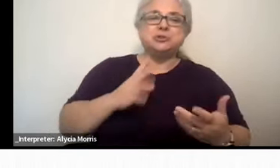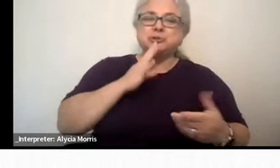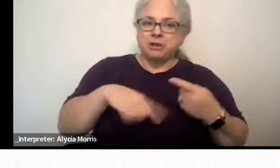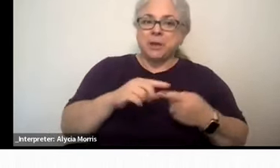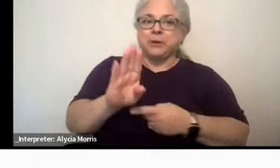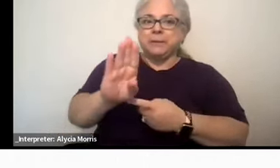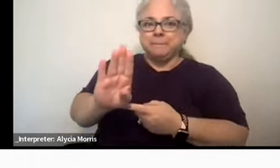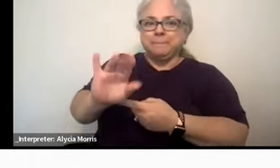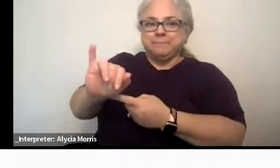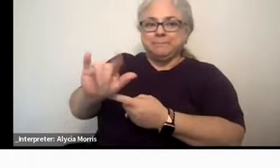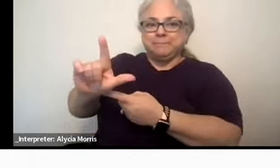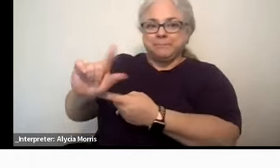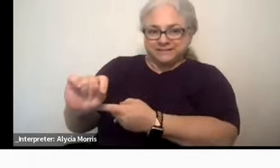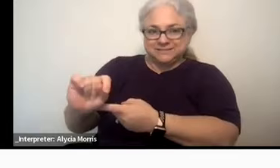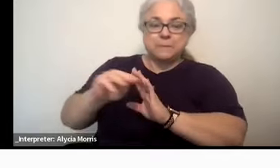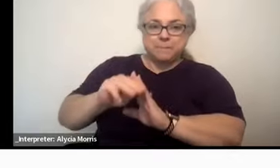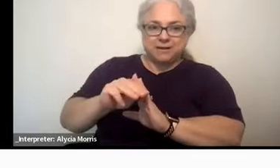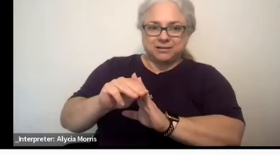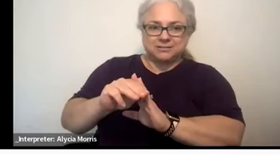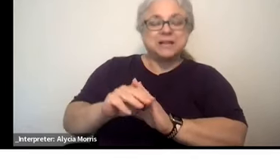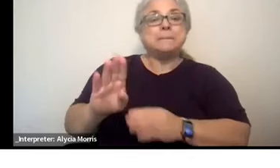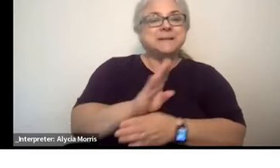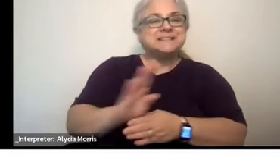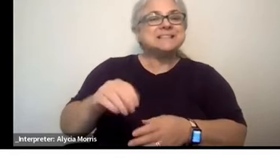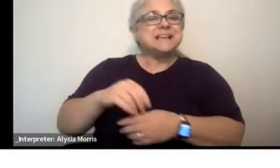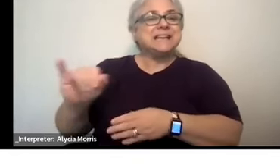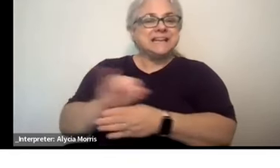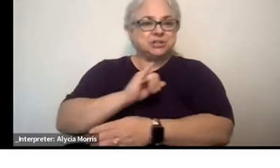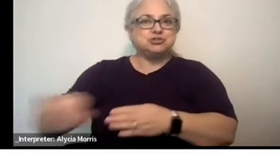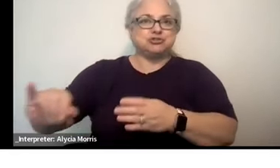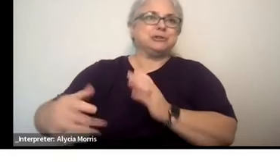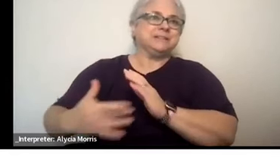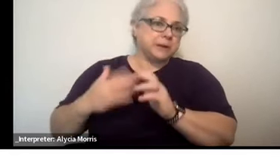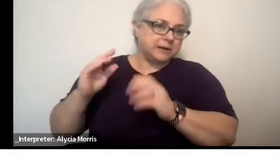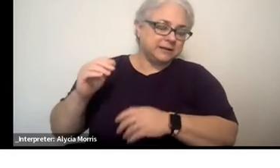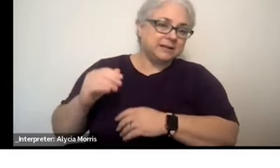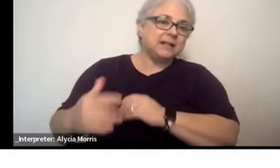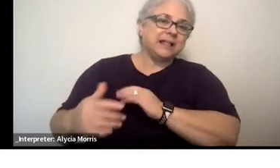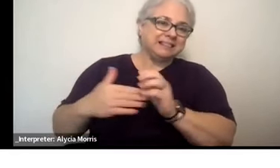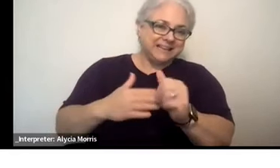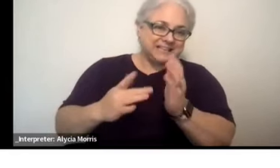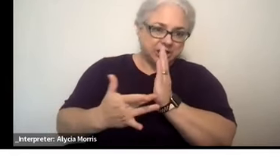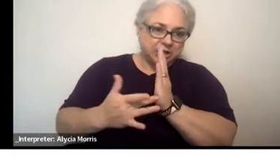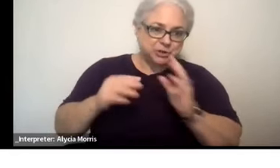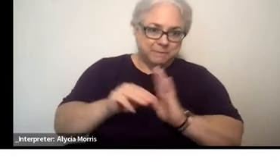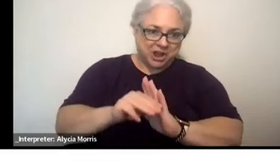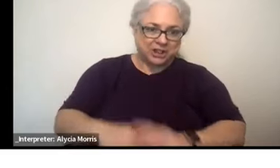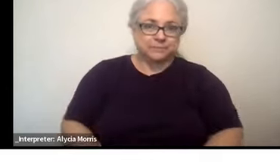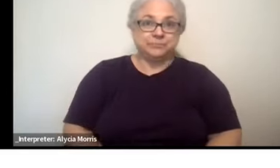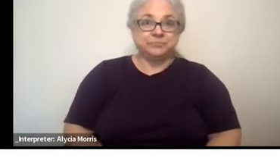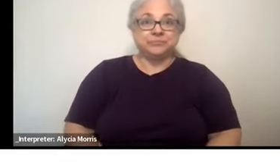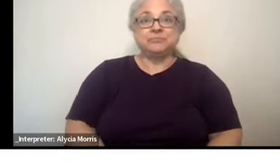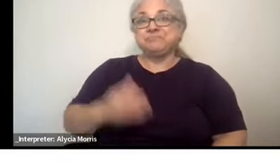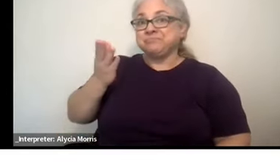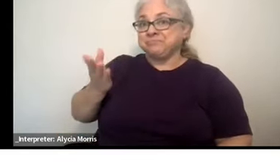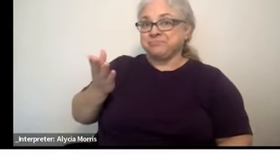Industry Leadership Team Model, or BILT. So what is it? We like to refer to BILT as a Business